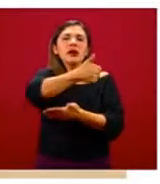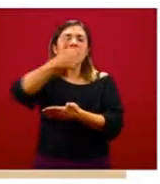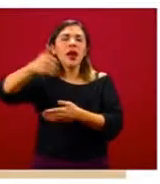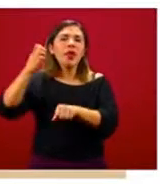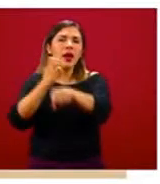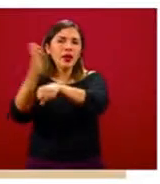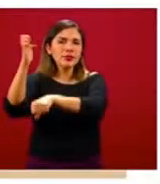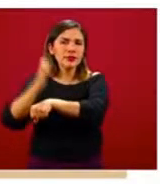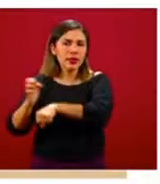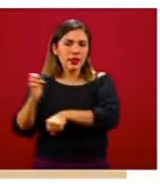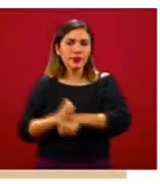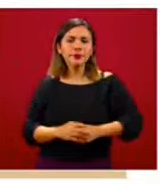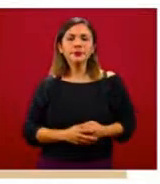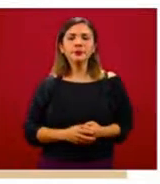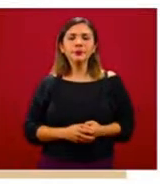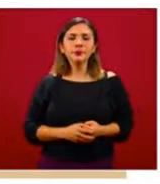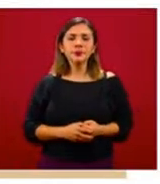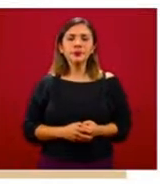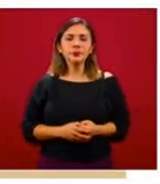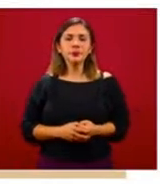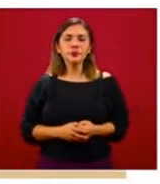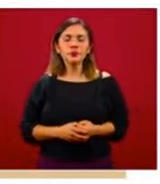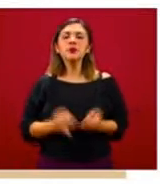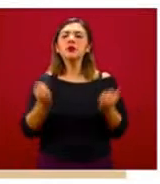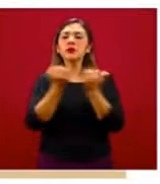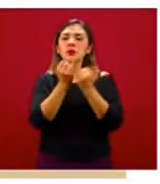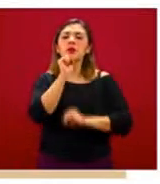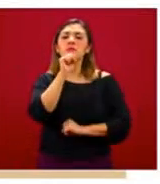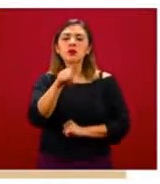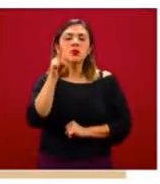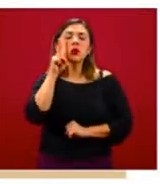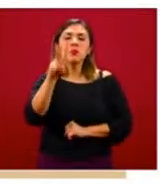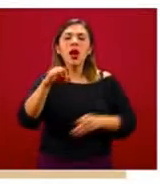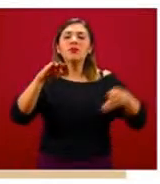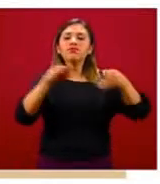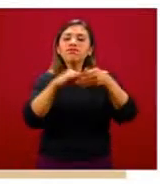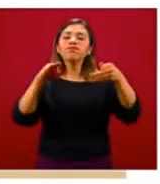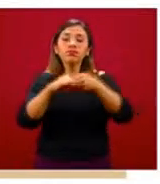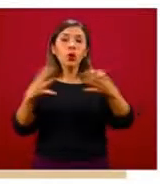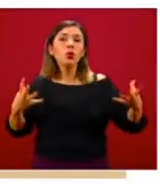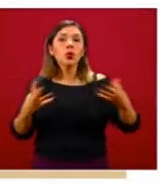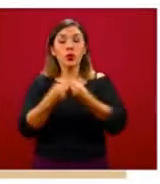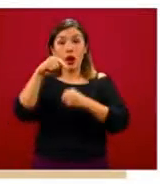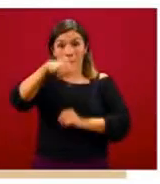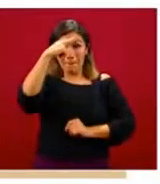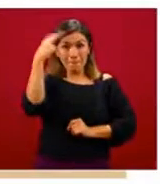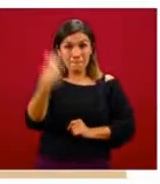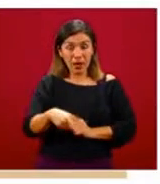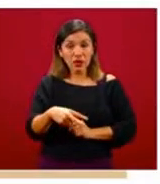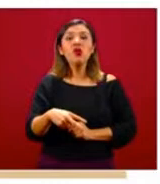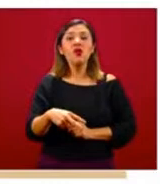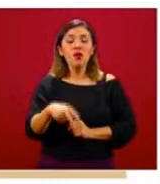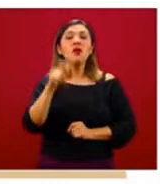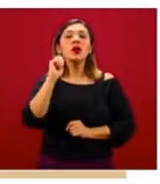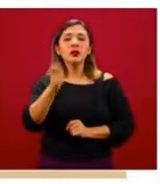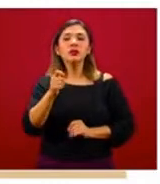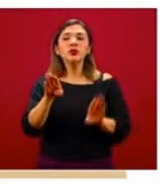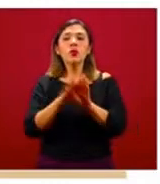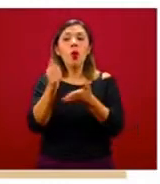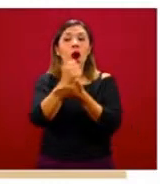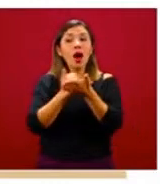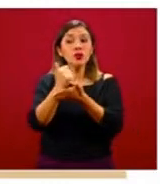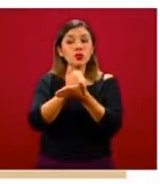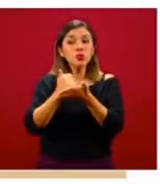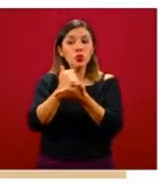uno differentials for de los estados. each state Así también here, vemos la tasa de incidencia and total also the para México, incidency for como Mexico medio as a azul